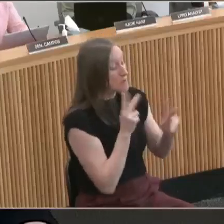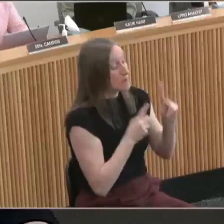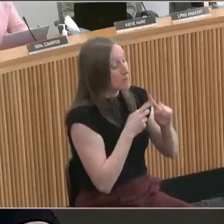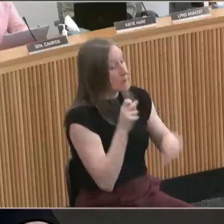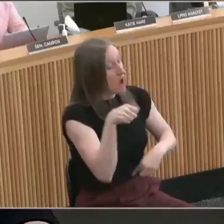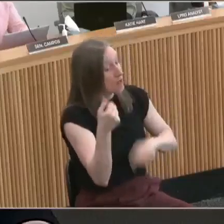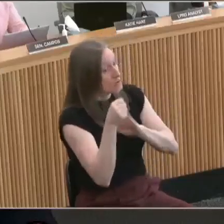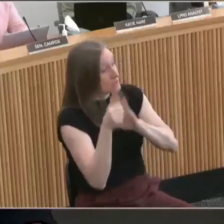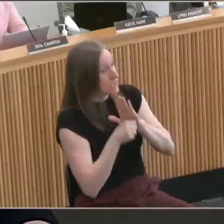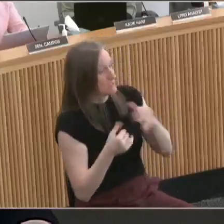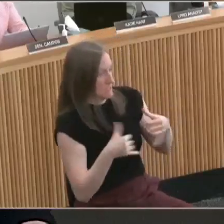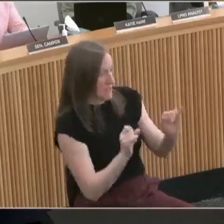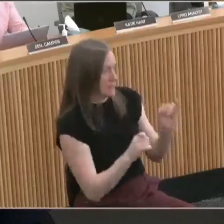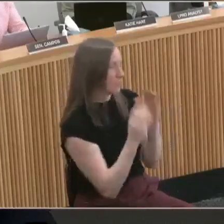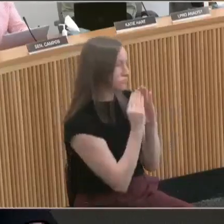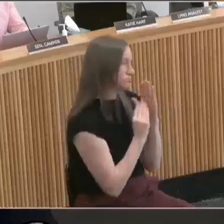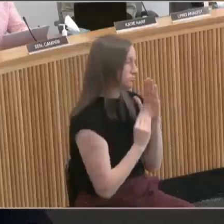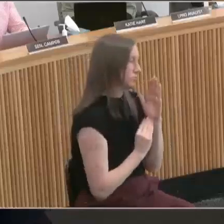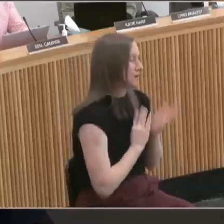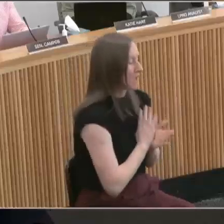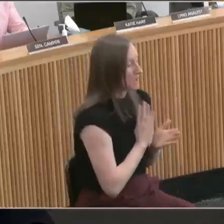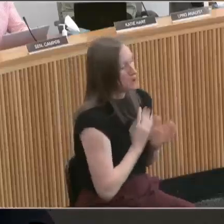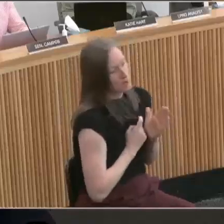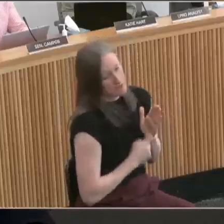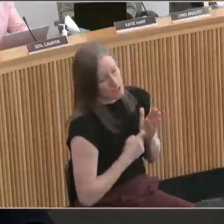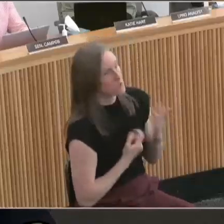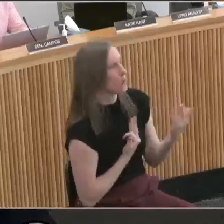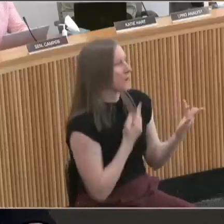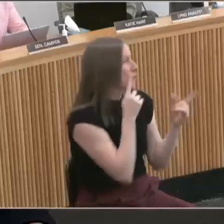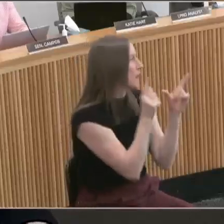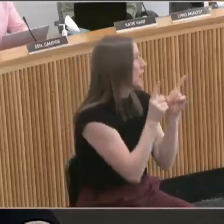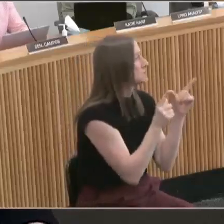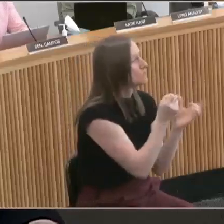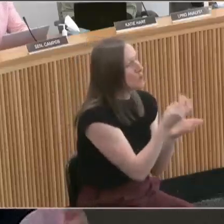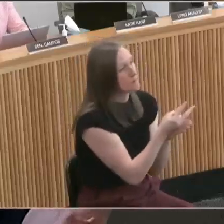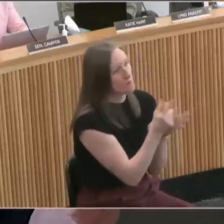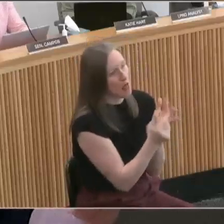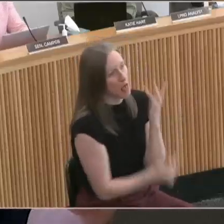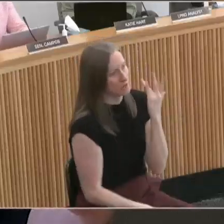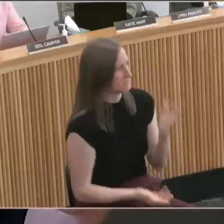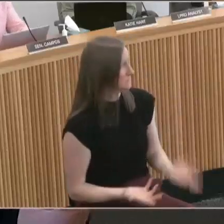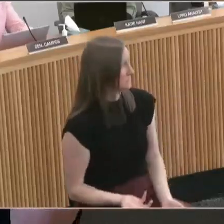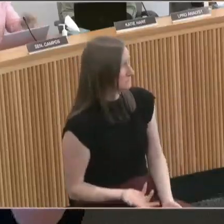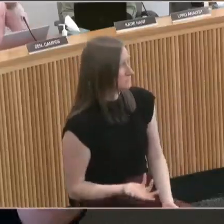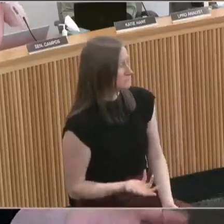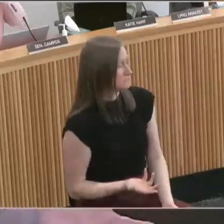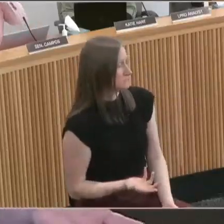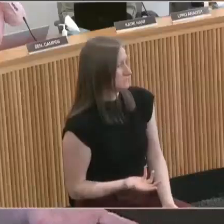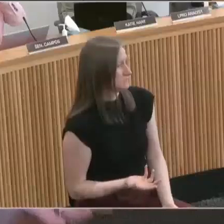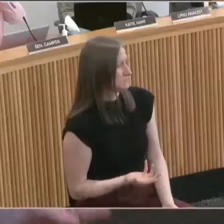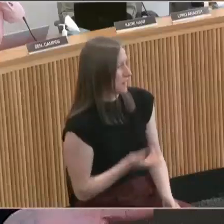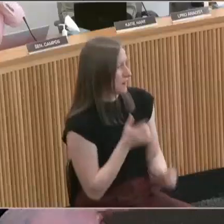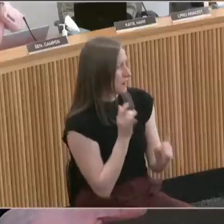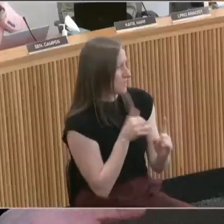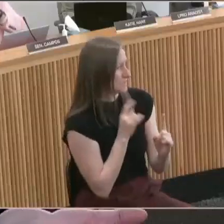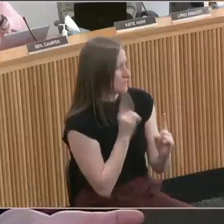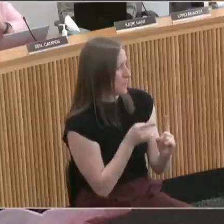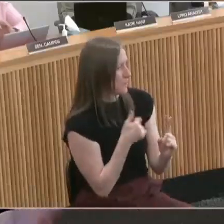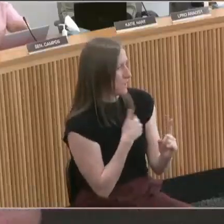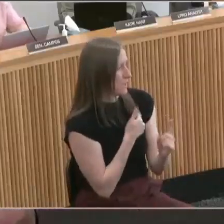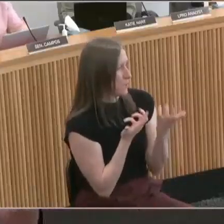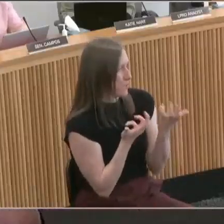states would still have to do all the paperwork and all the fees and wait for the license and all of that, which is kind of the exact point that we didn't want